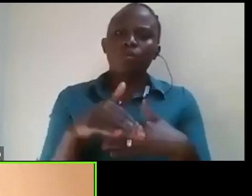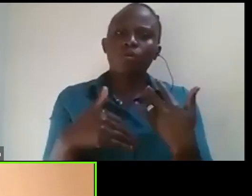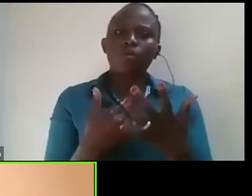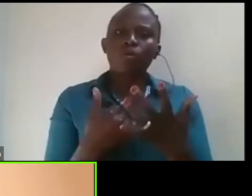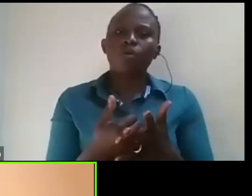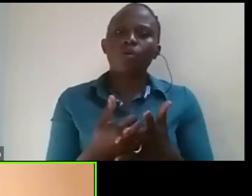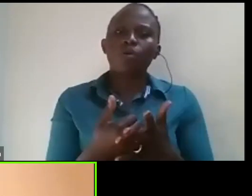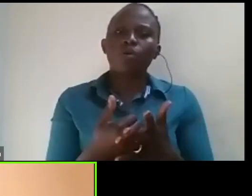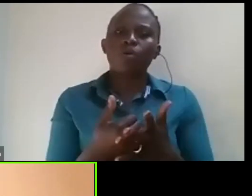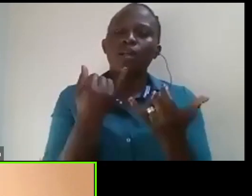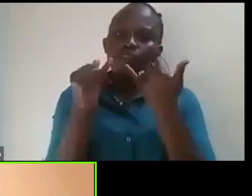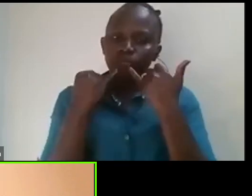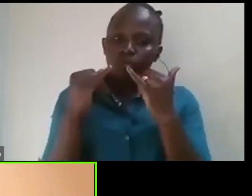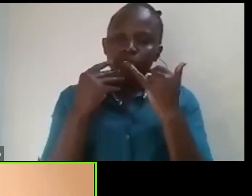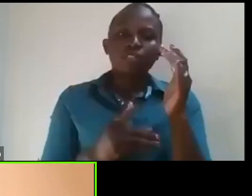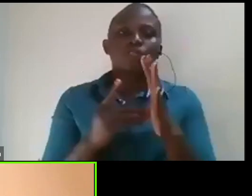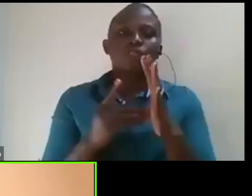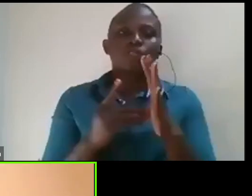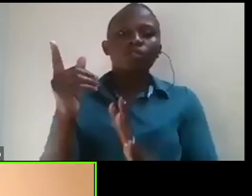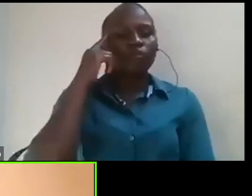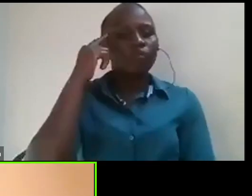me. I'm the rightful owner.